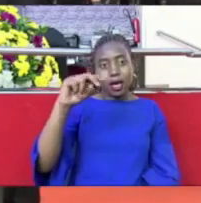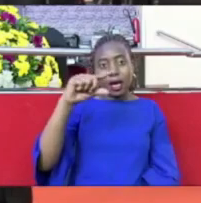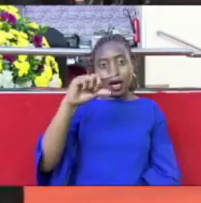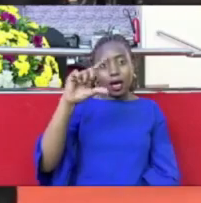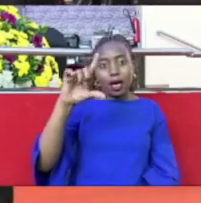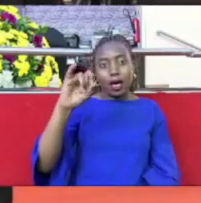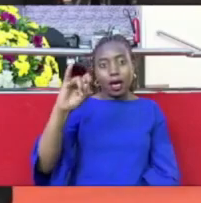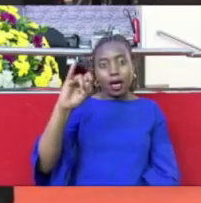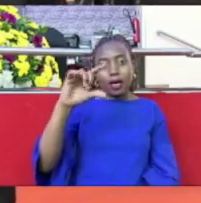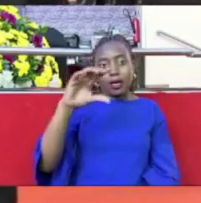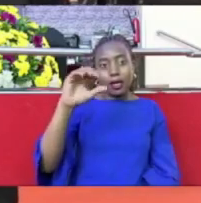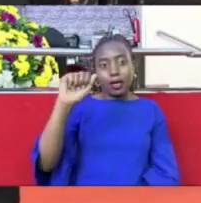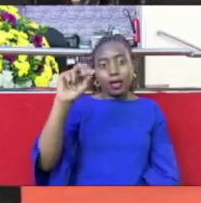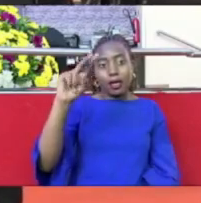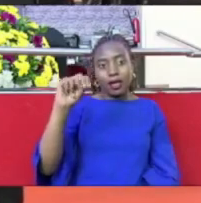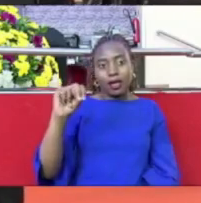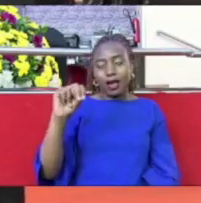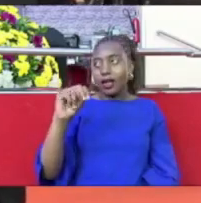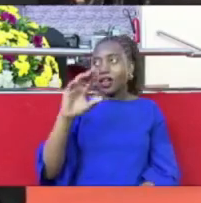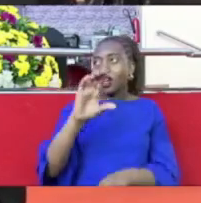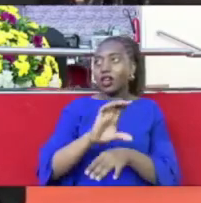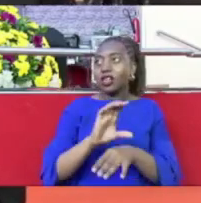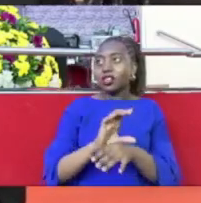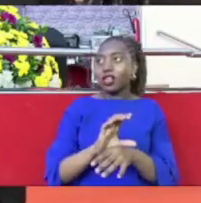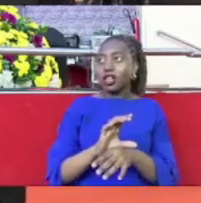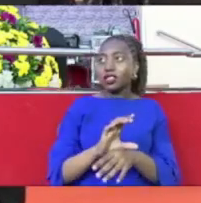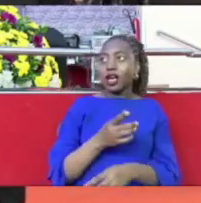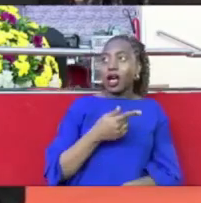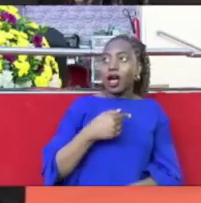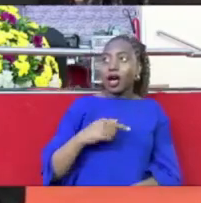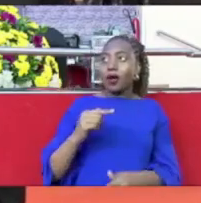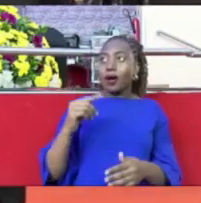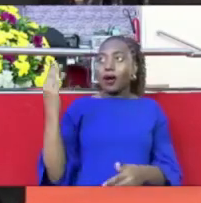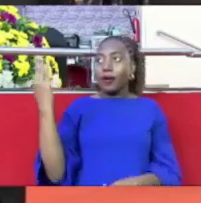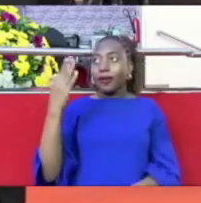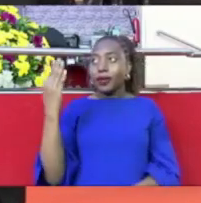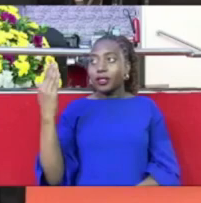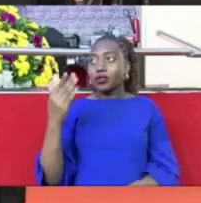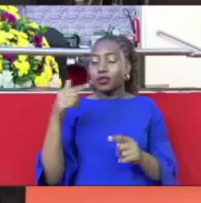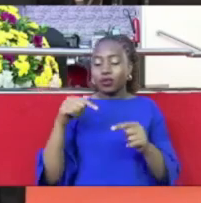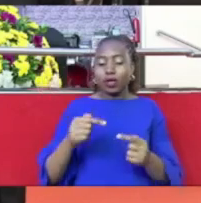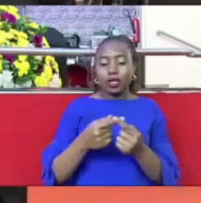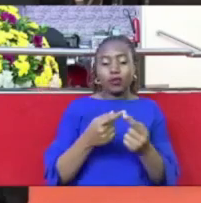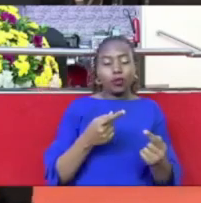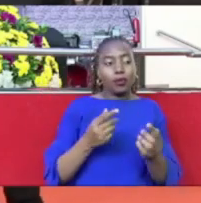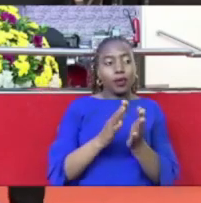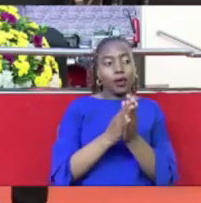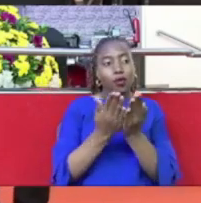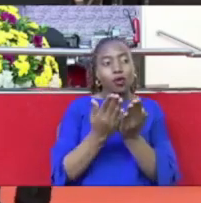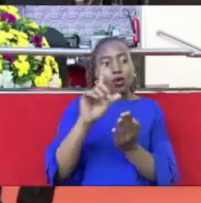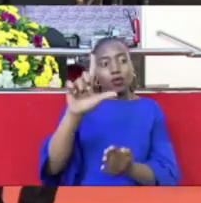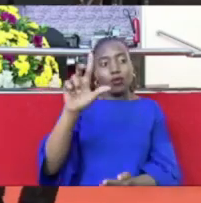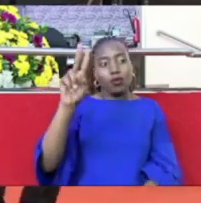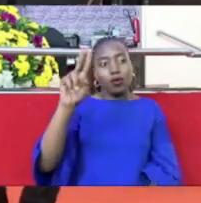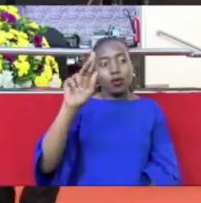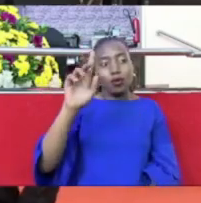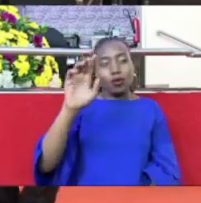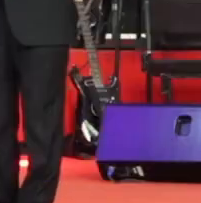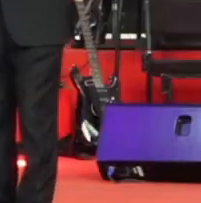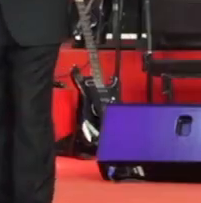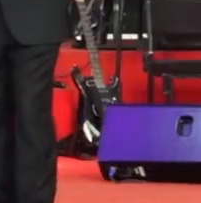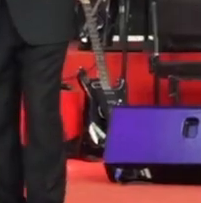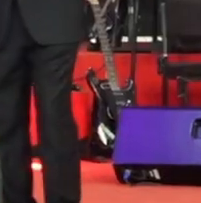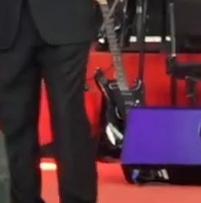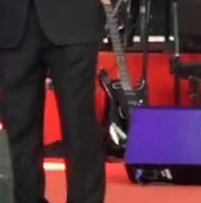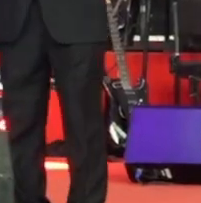pili. Linatoka katika kitabu cha Luka. Luke chapter number 18. 18. Are we there?